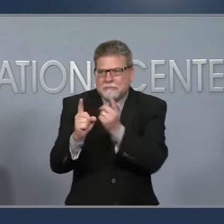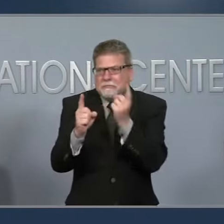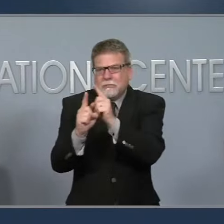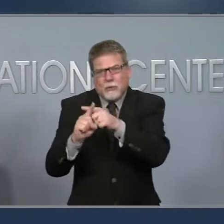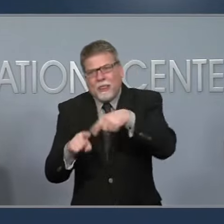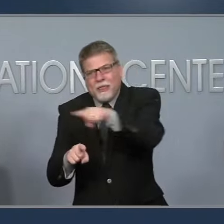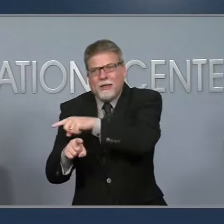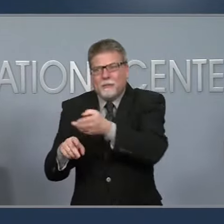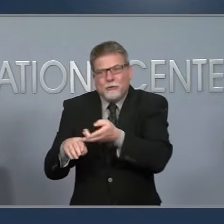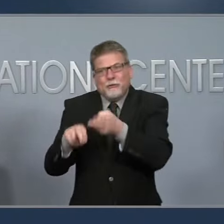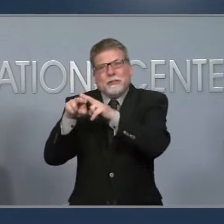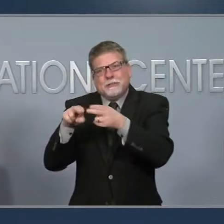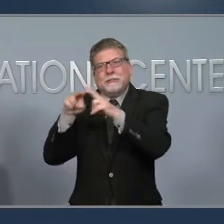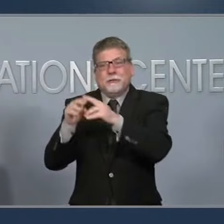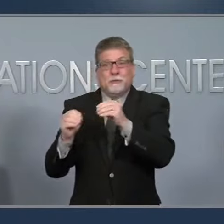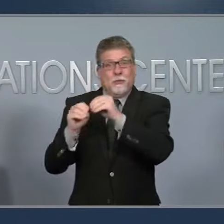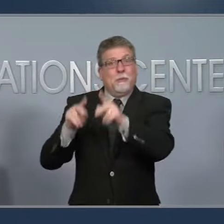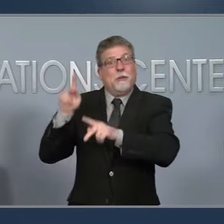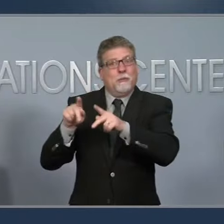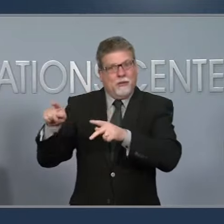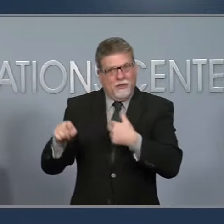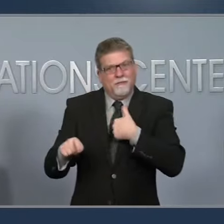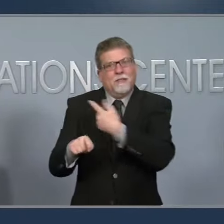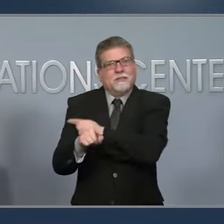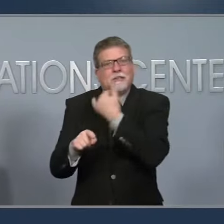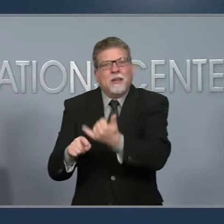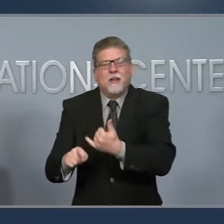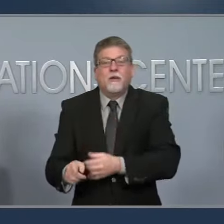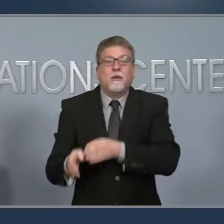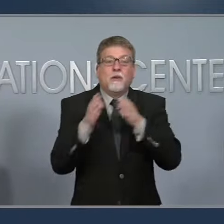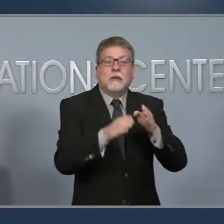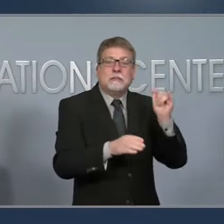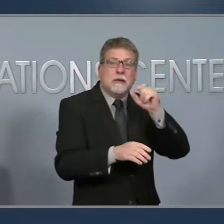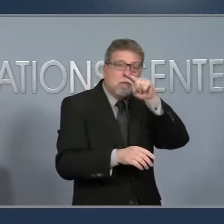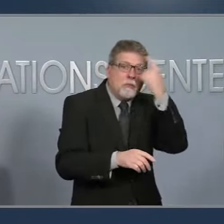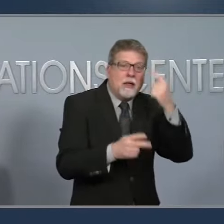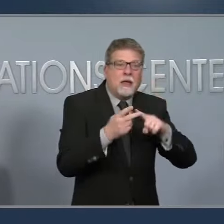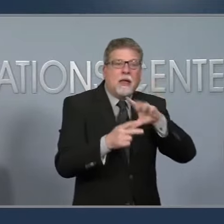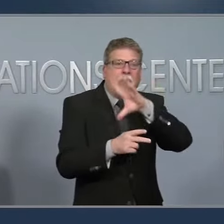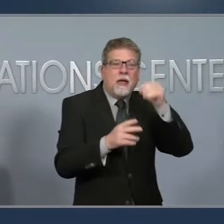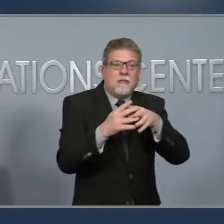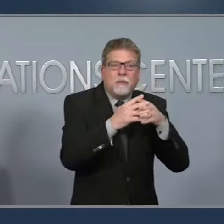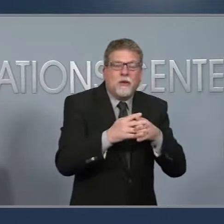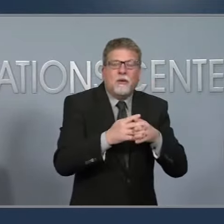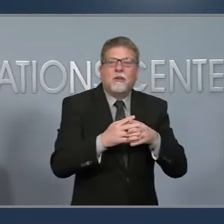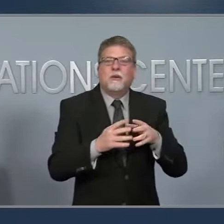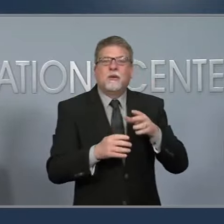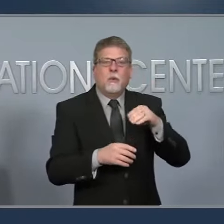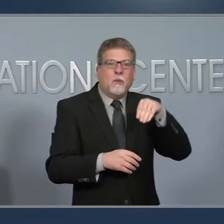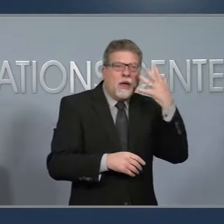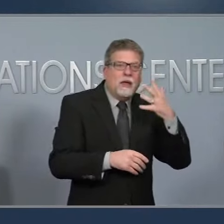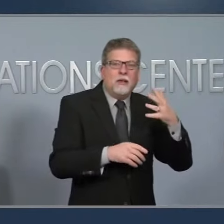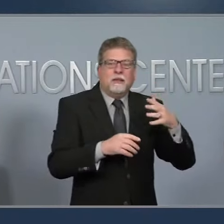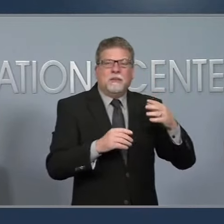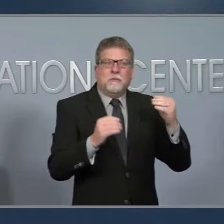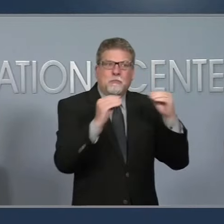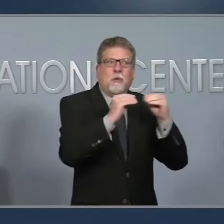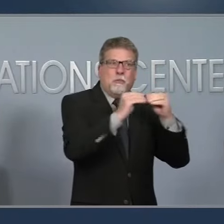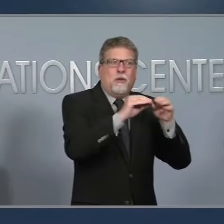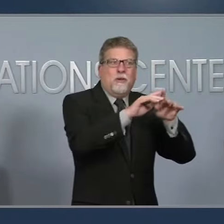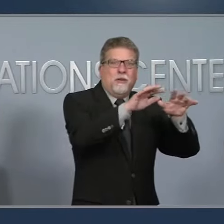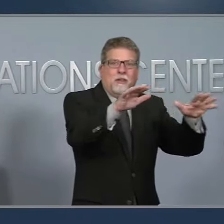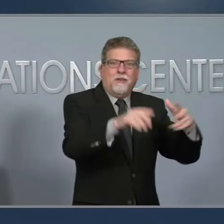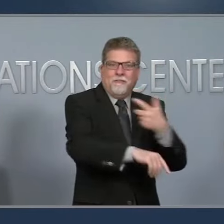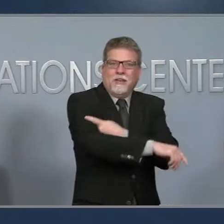Black or African American and white populations, and for some age groups, we've eliminated the gap entirely.